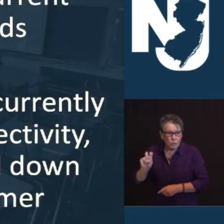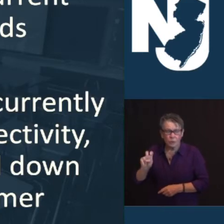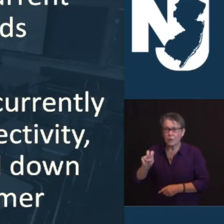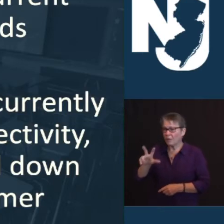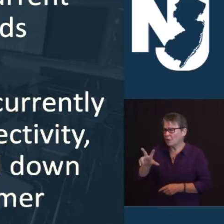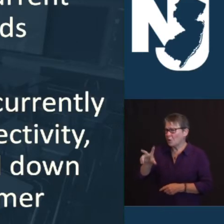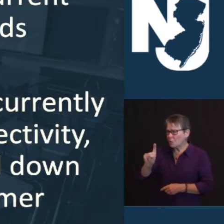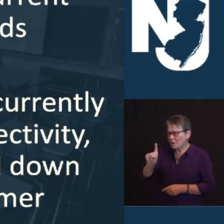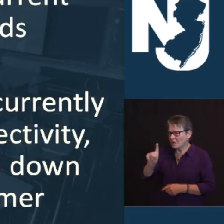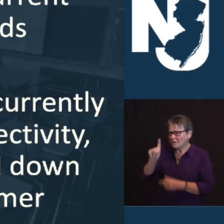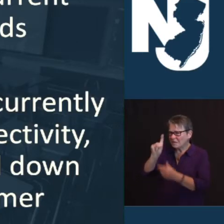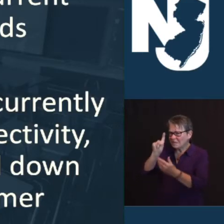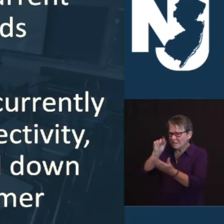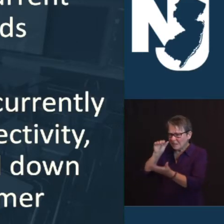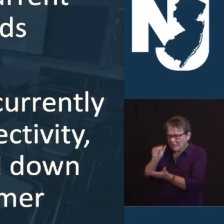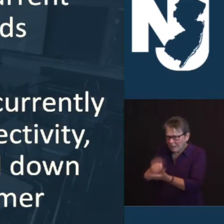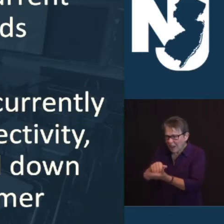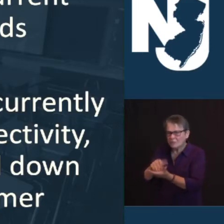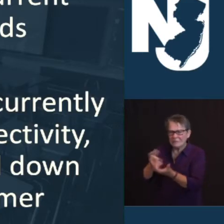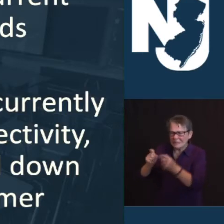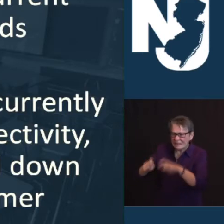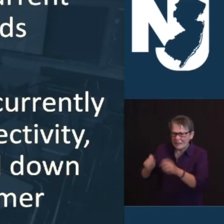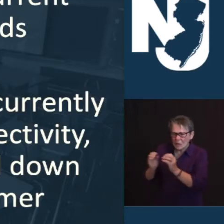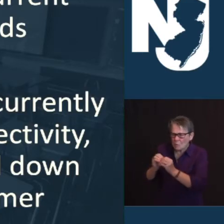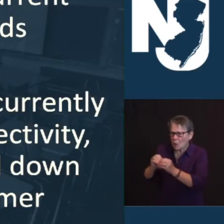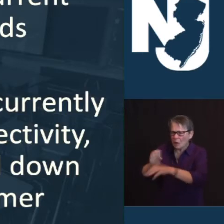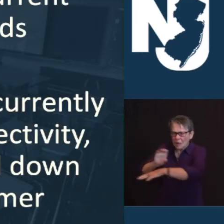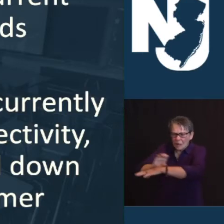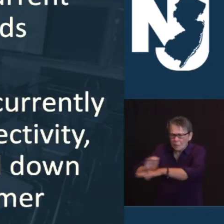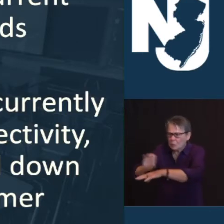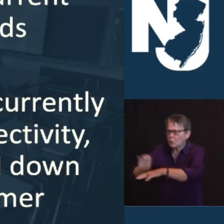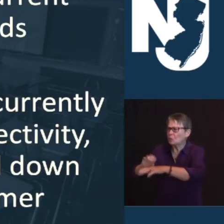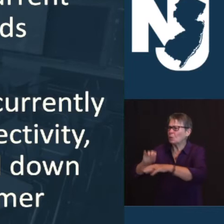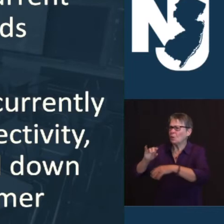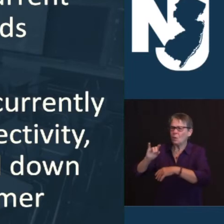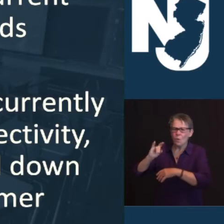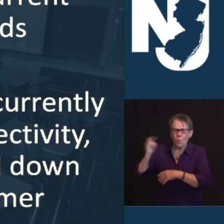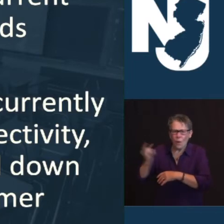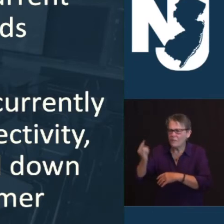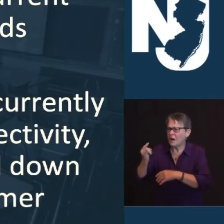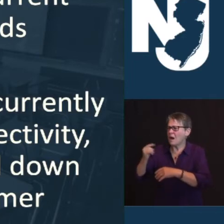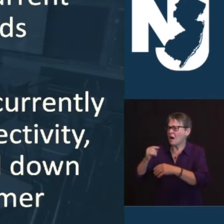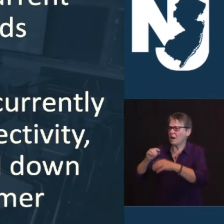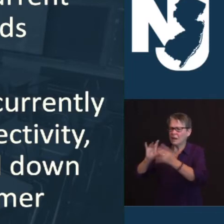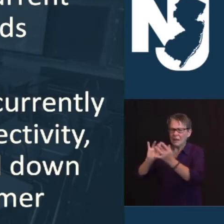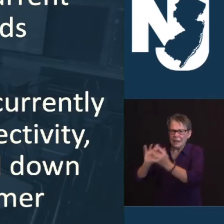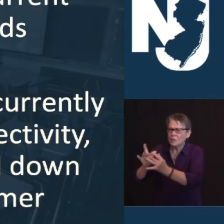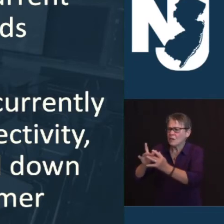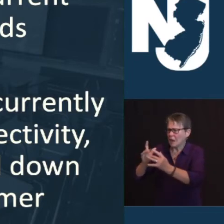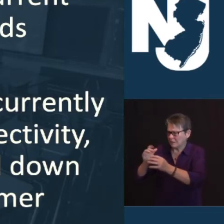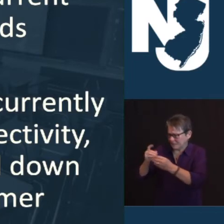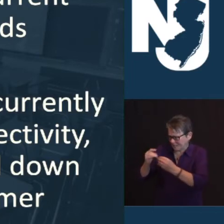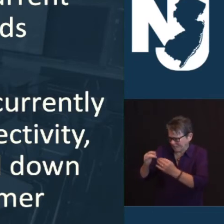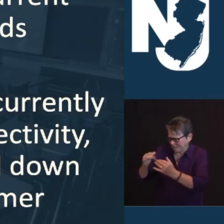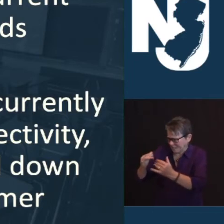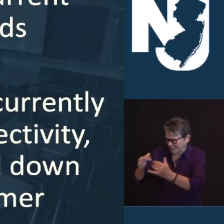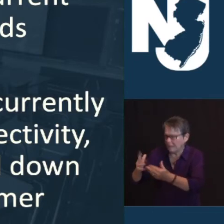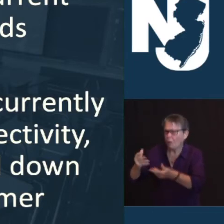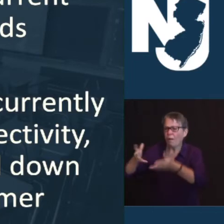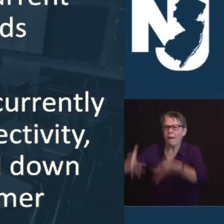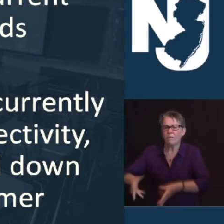This week, that has been reported at just over 35,000 students, which marks an almost 12%